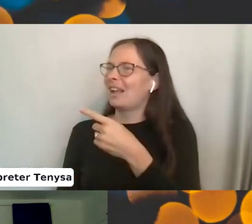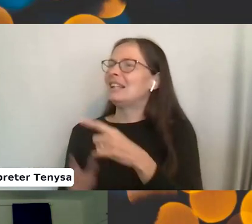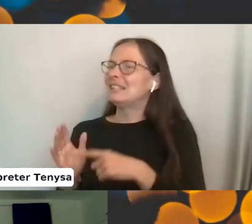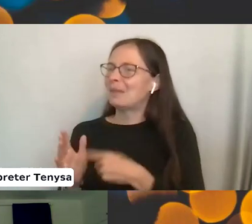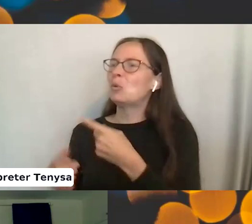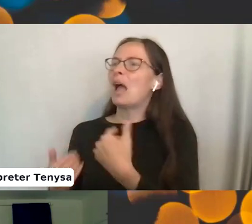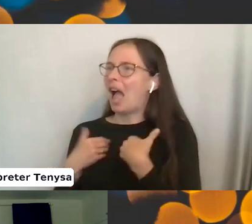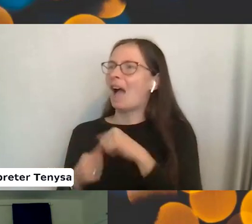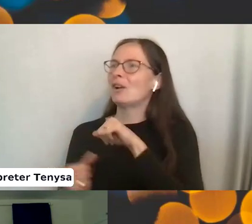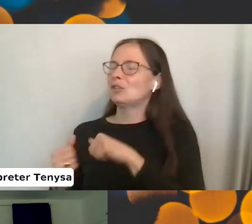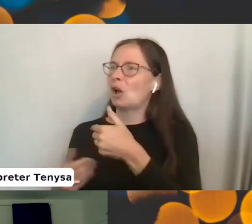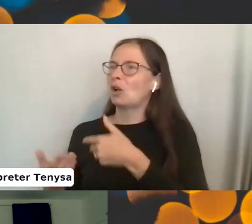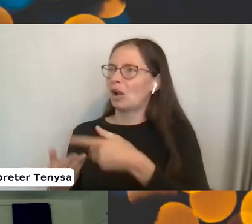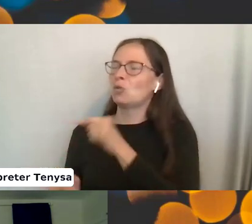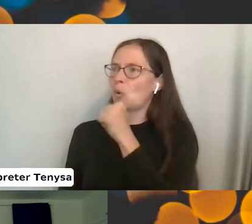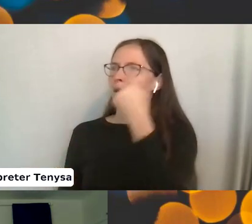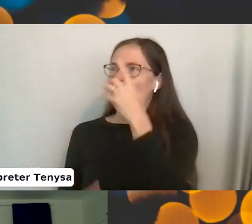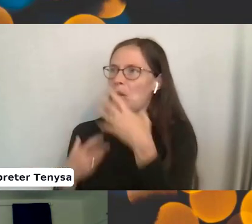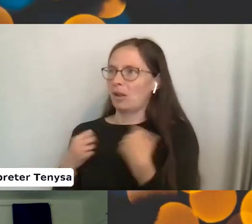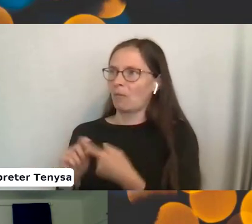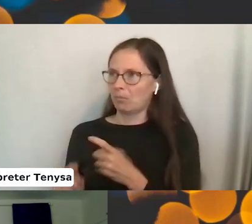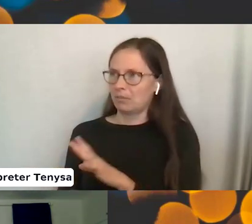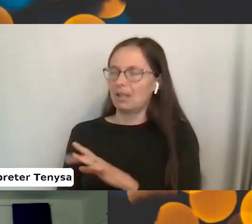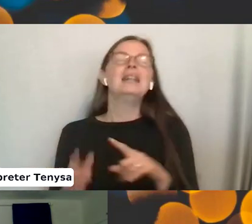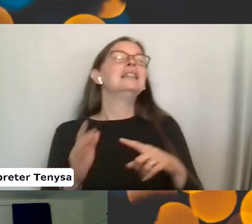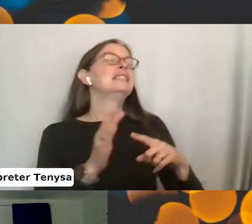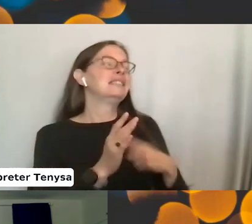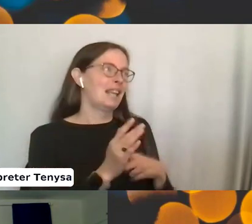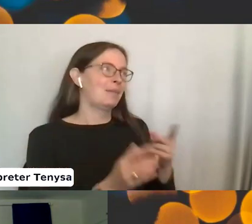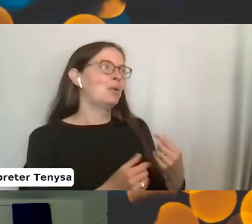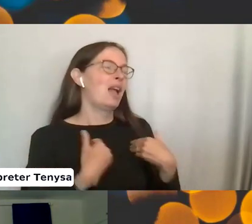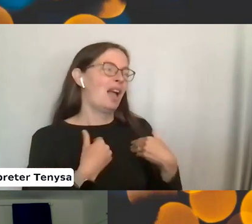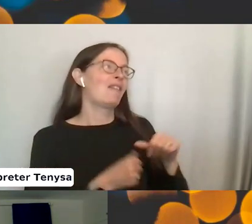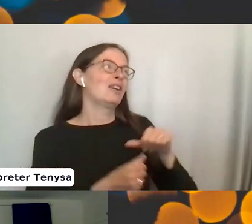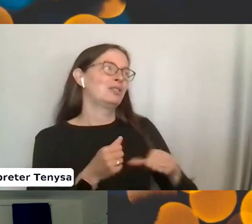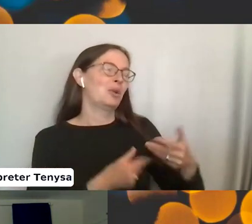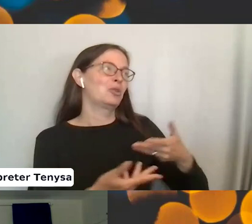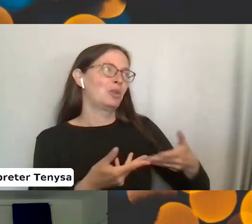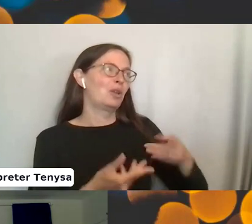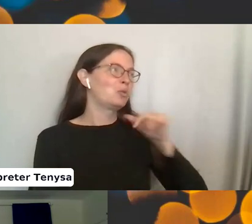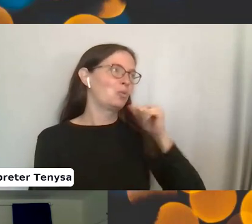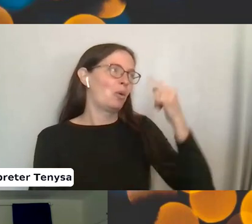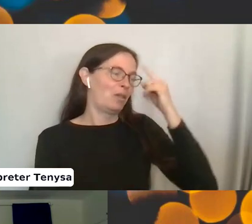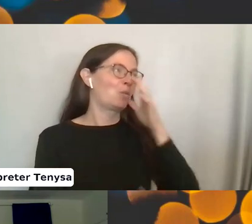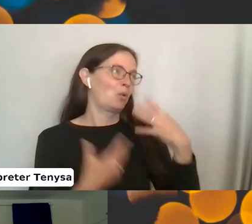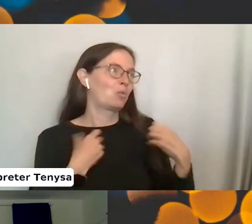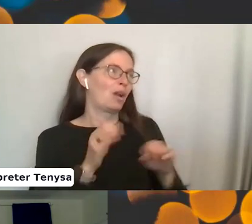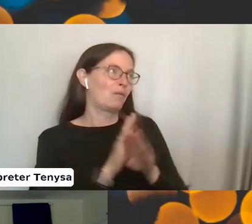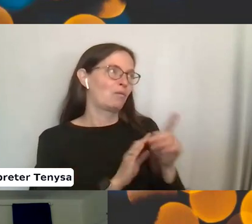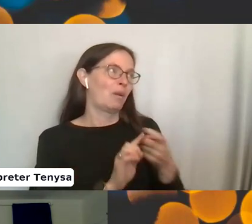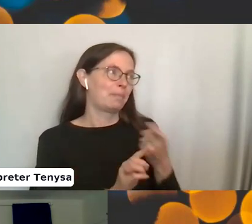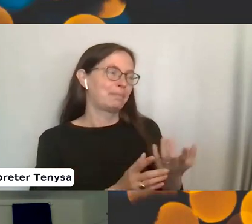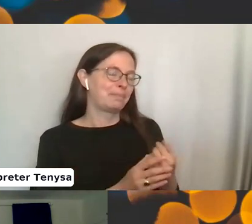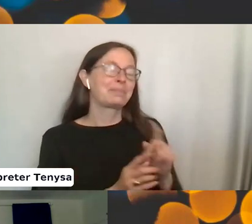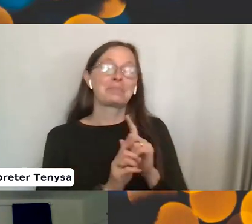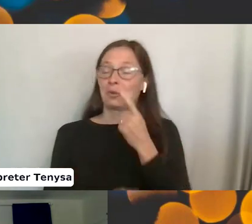social interaction you don't think you'll recover from. Sometimes you have a social interaction you don't think you'll recover from.